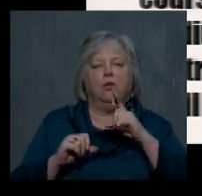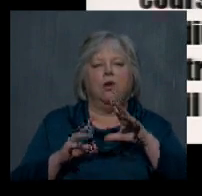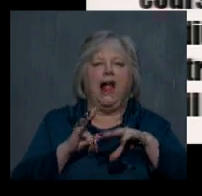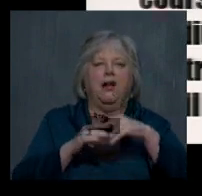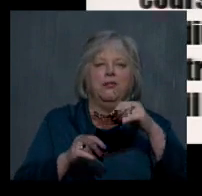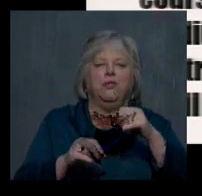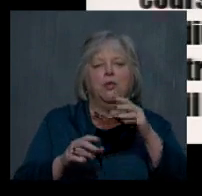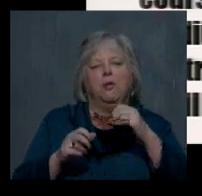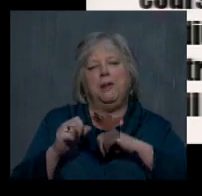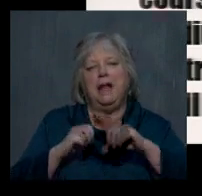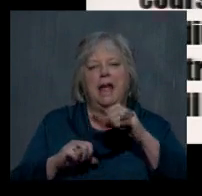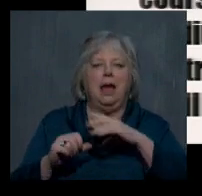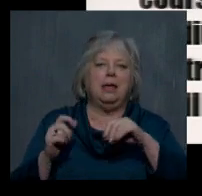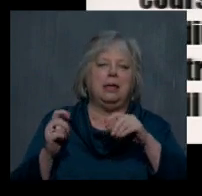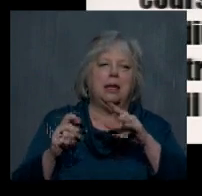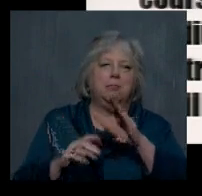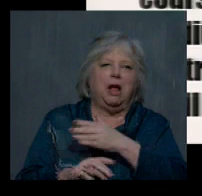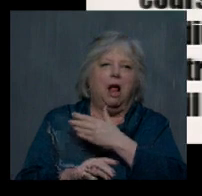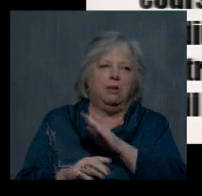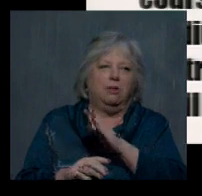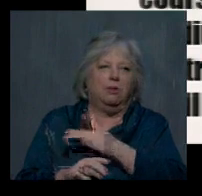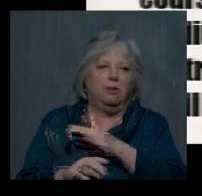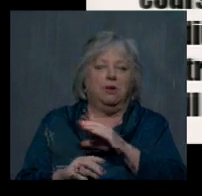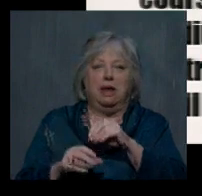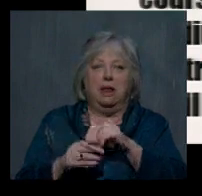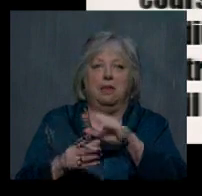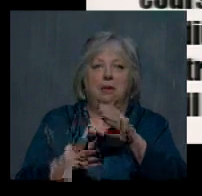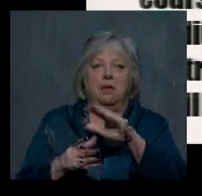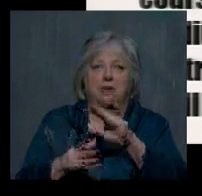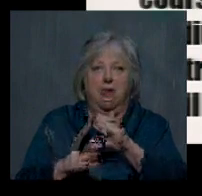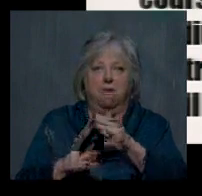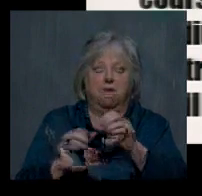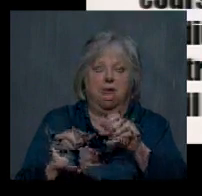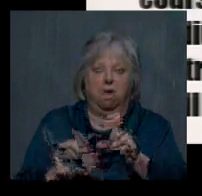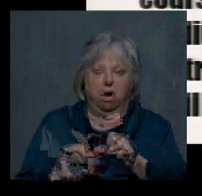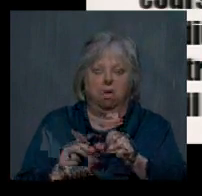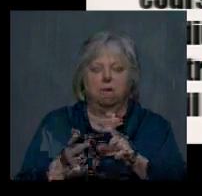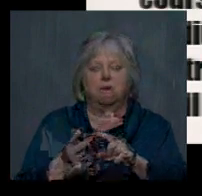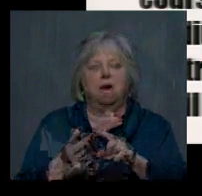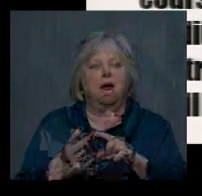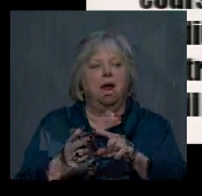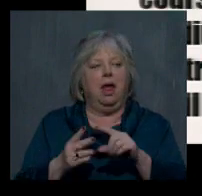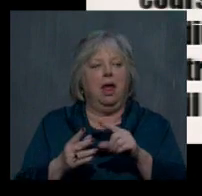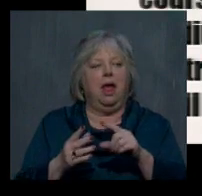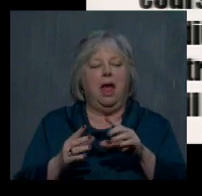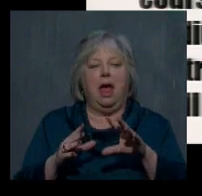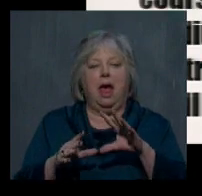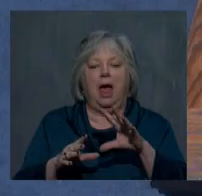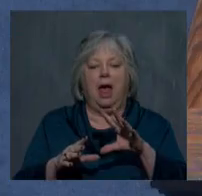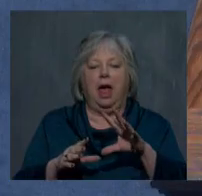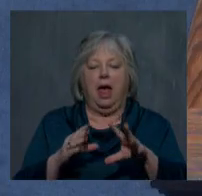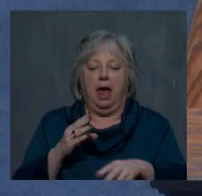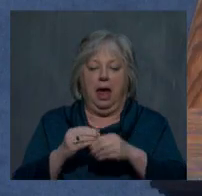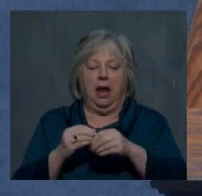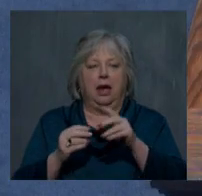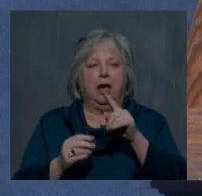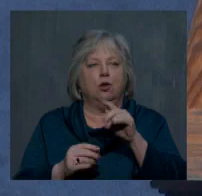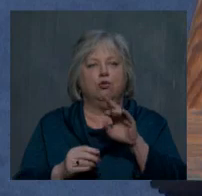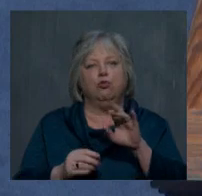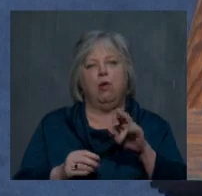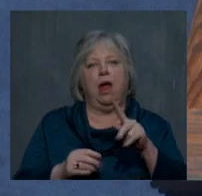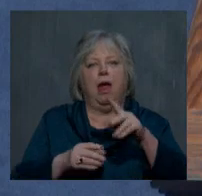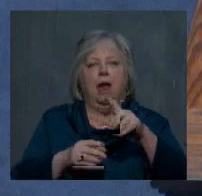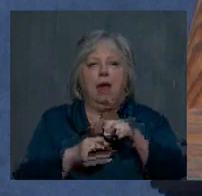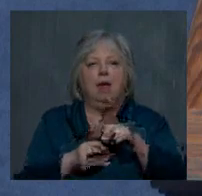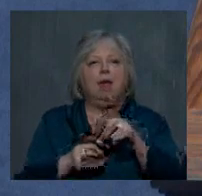in the town area, to possibly add track inside the stadium, track